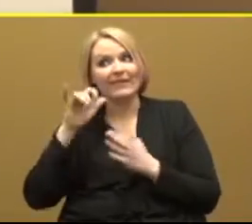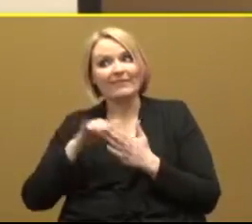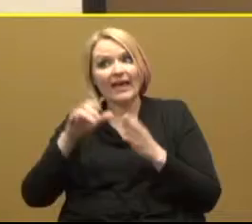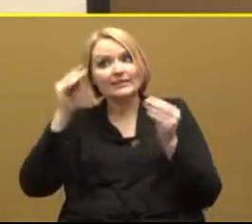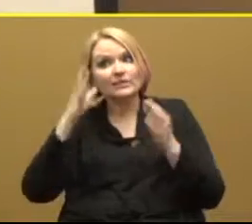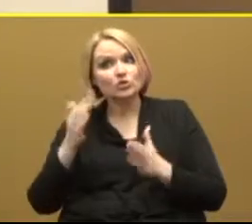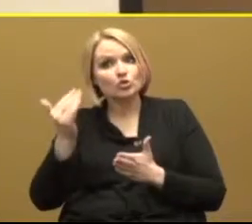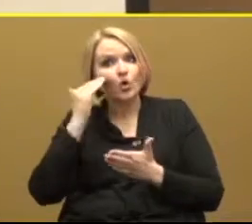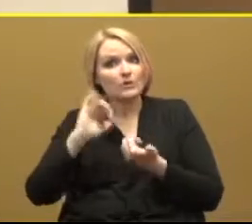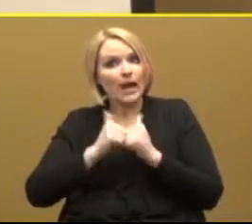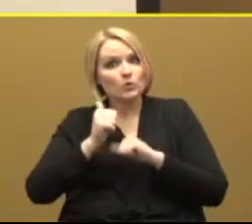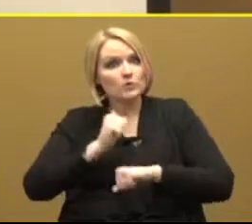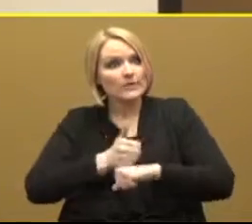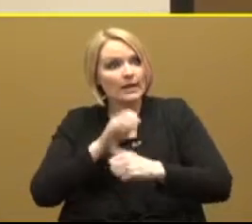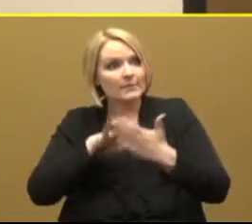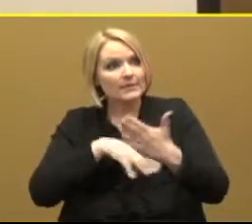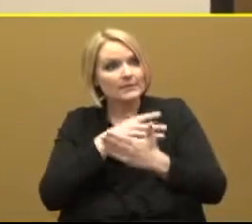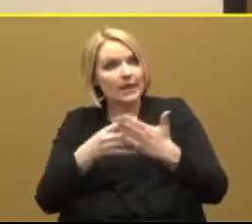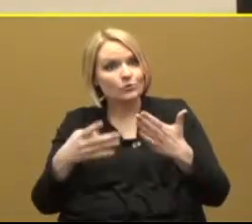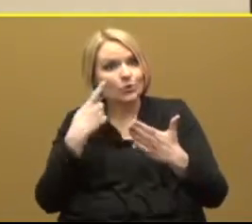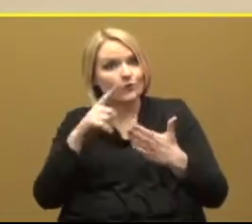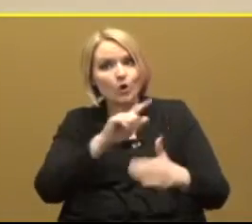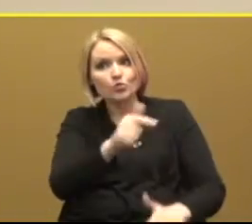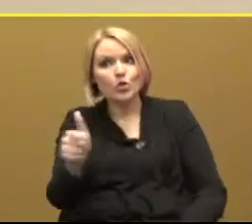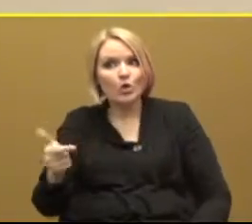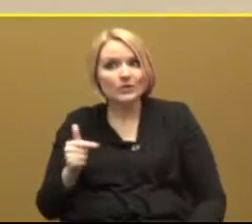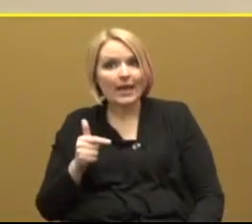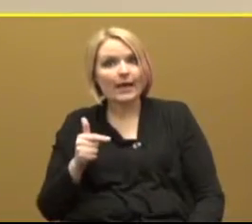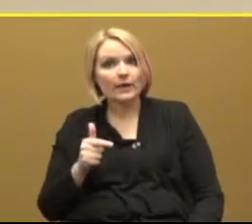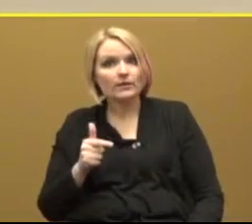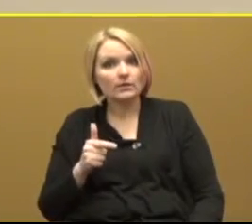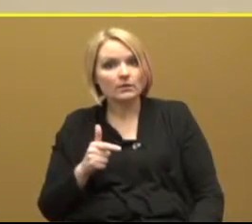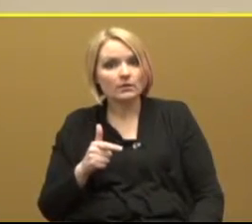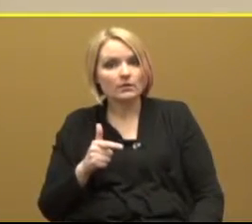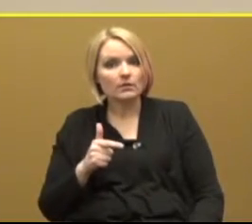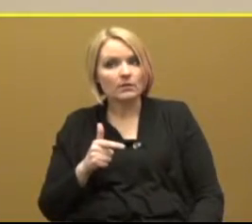teacher knew how to set up the schedule to rotate kids through that?